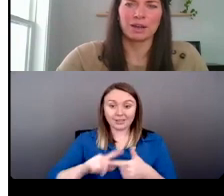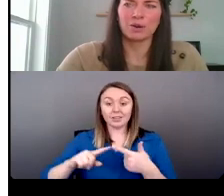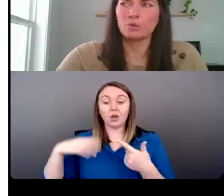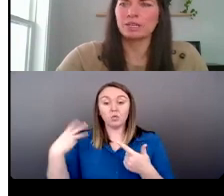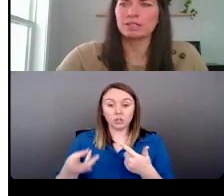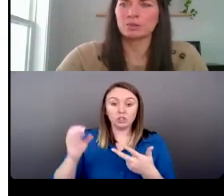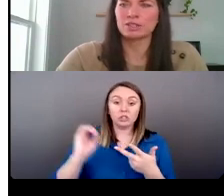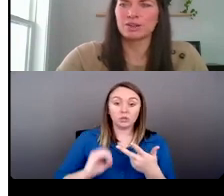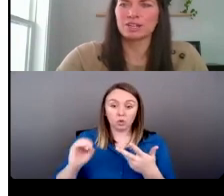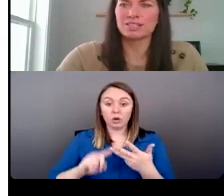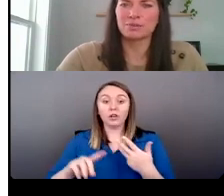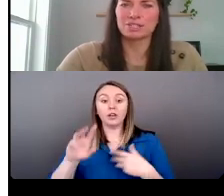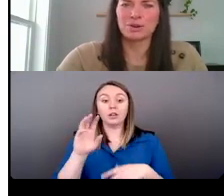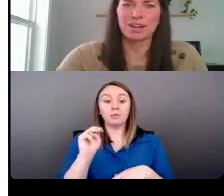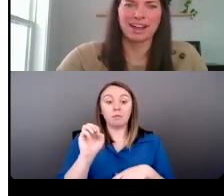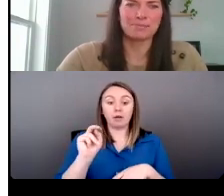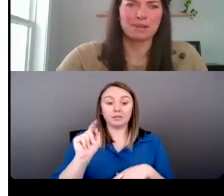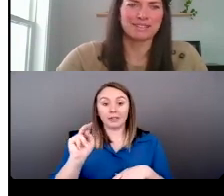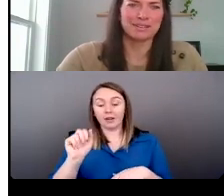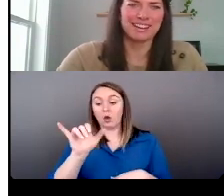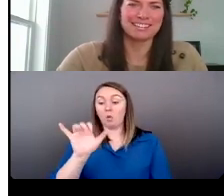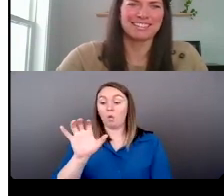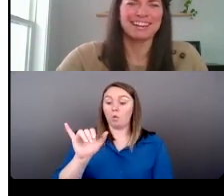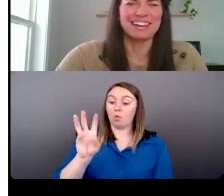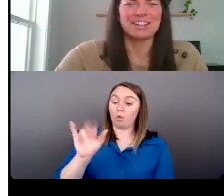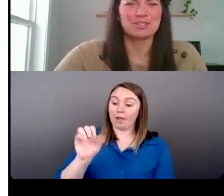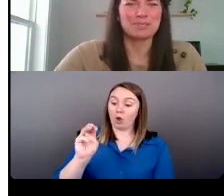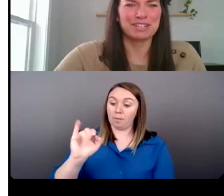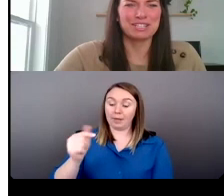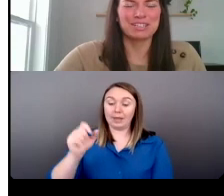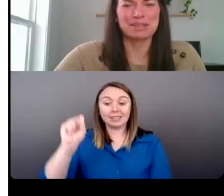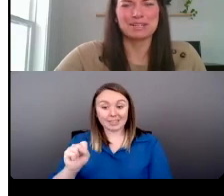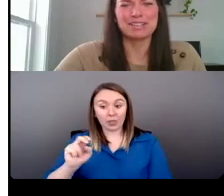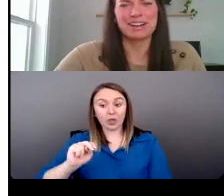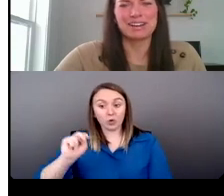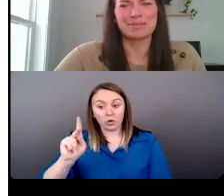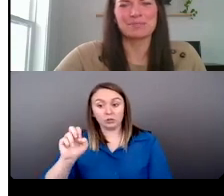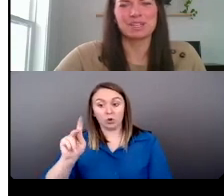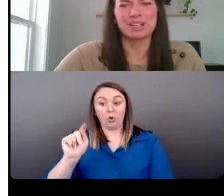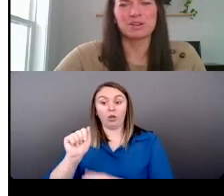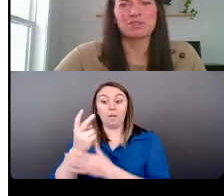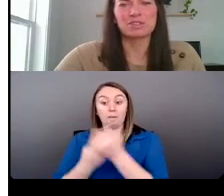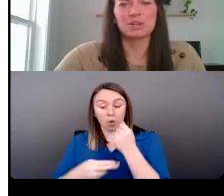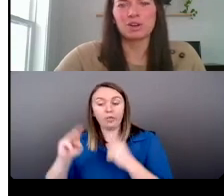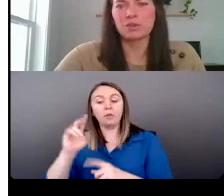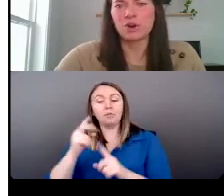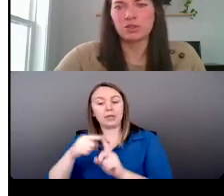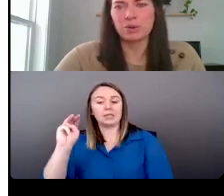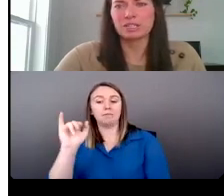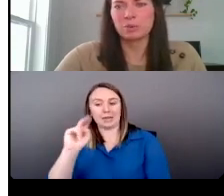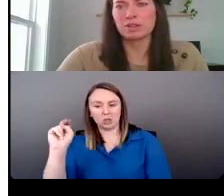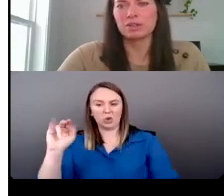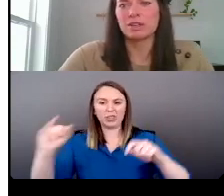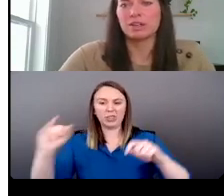Montana, Wyoming, North Dakota, South Dakota, and Minnesota. So a big region up here. So if there's anyone on the call